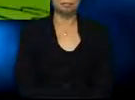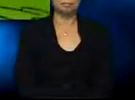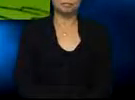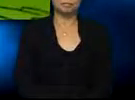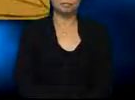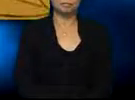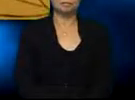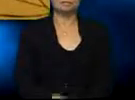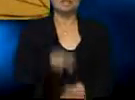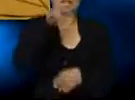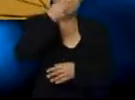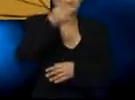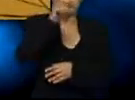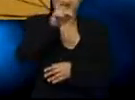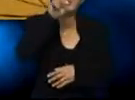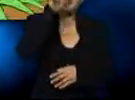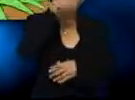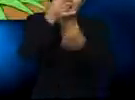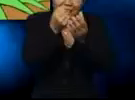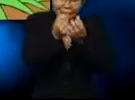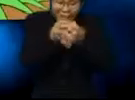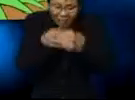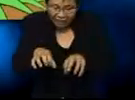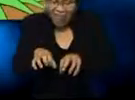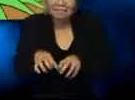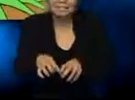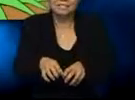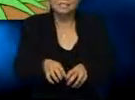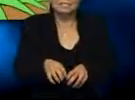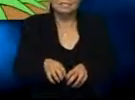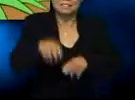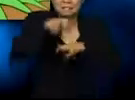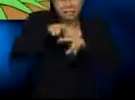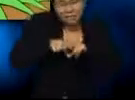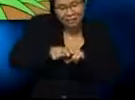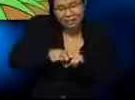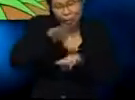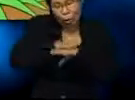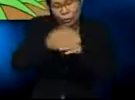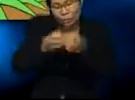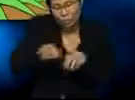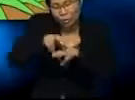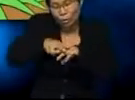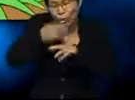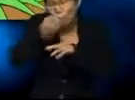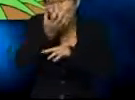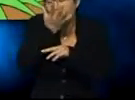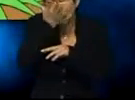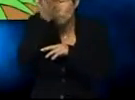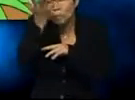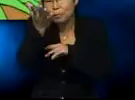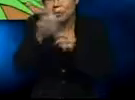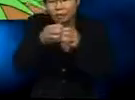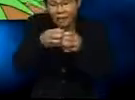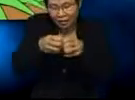A hen lays eggs. It sits on the eggs to warm them. The